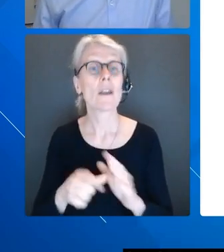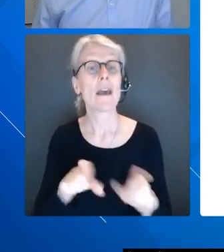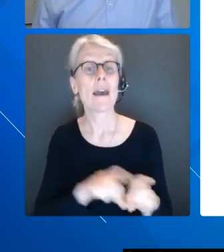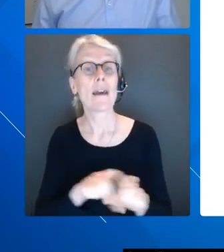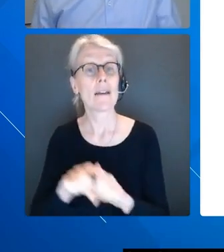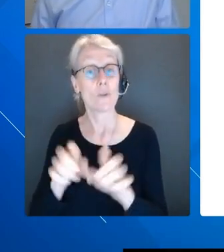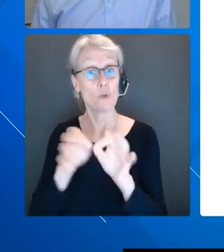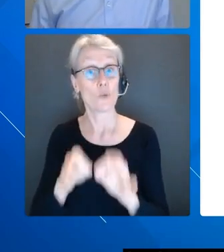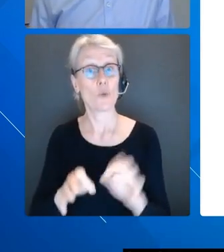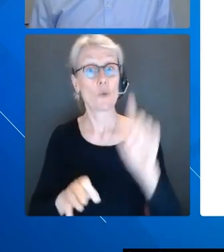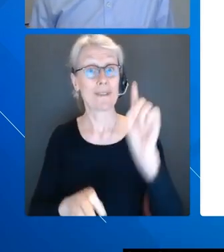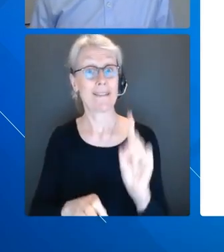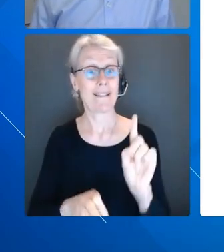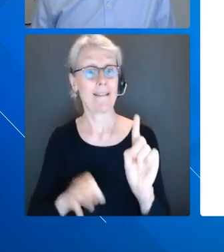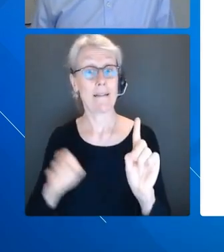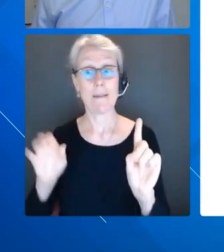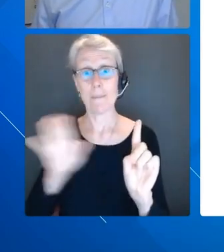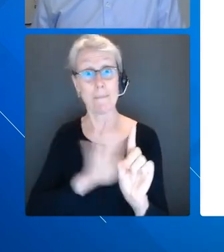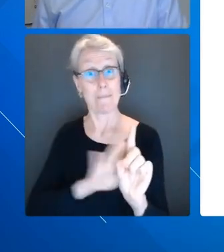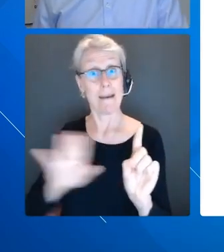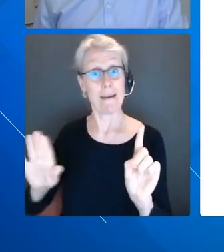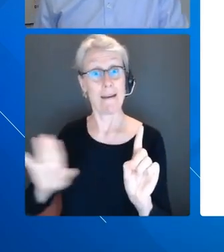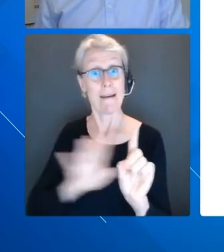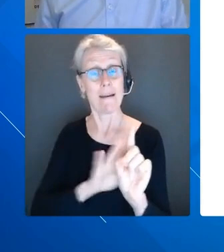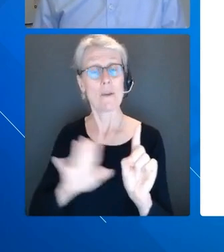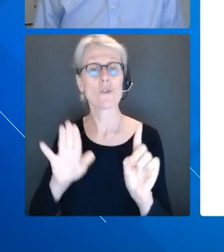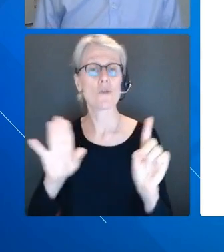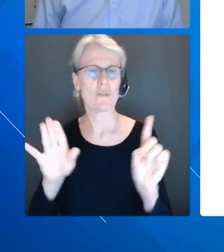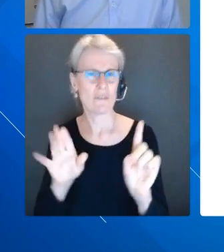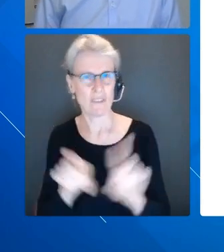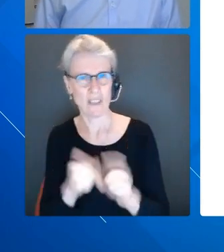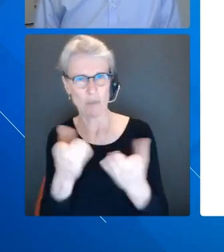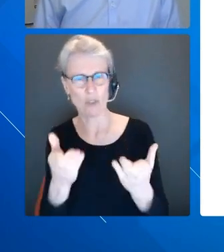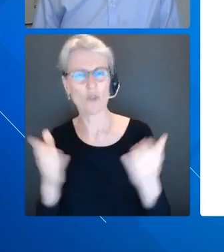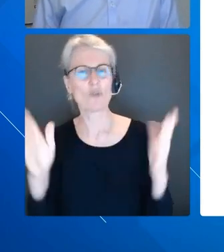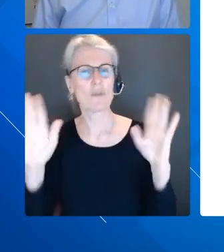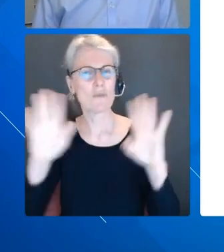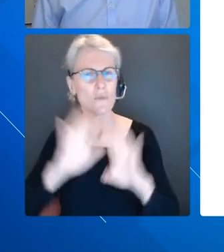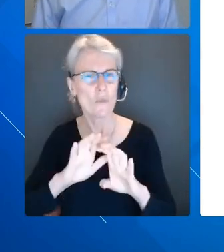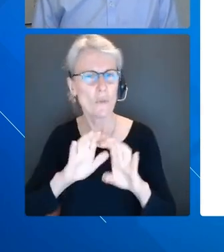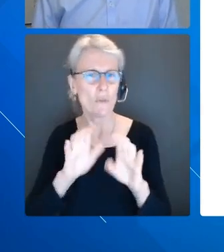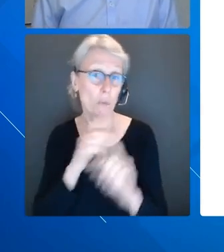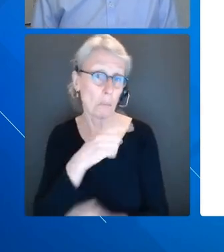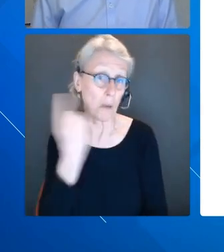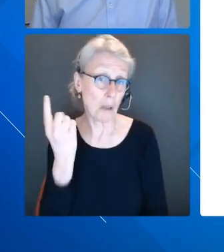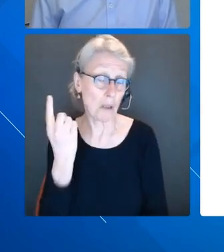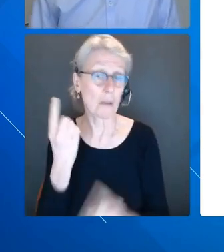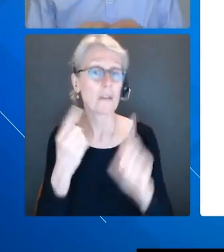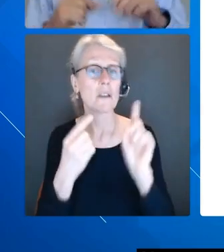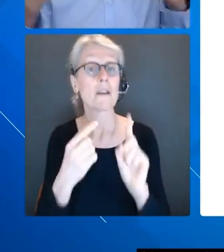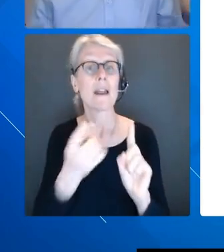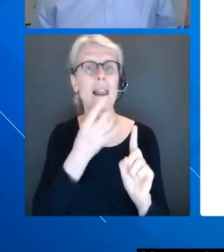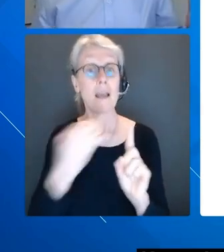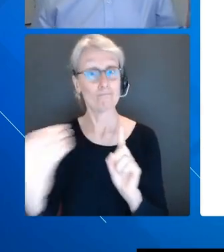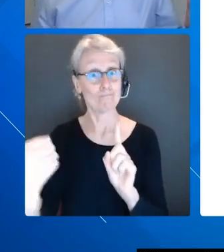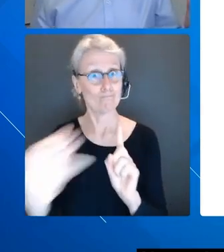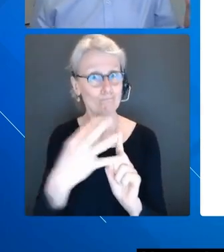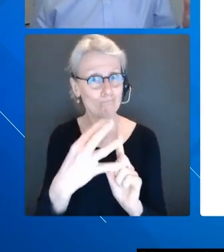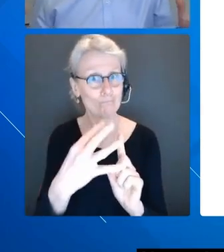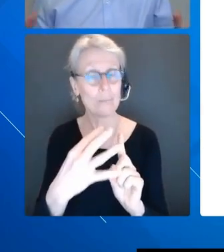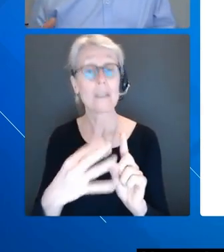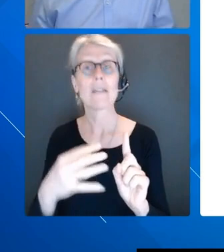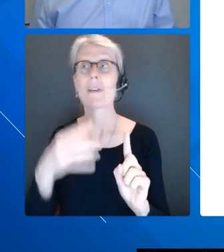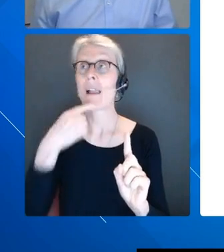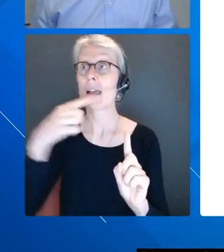do really, it should be a dark, as it shows here, it should be a dark or black background. Make sure they're well lit at all times. If you close the lights